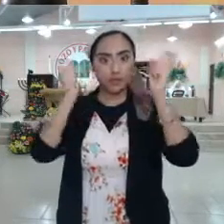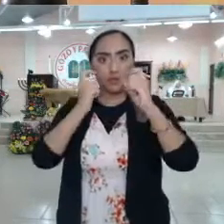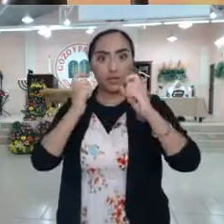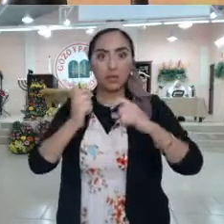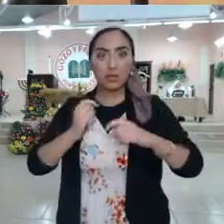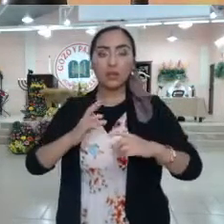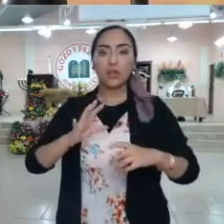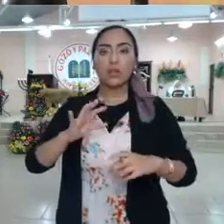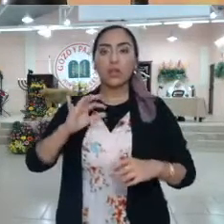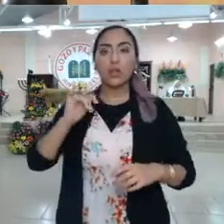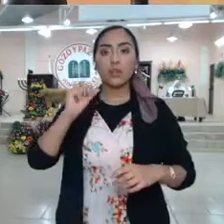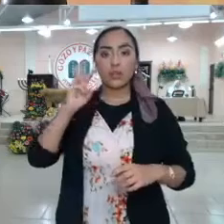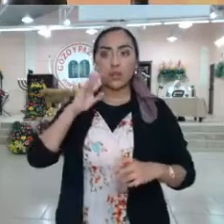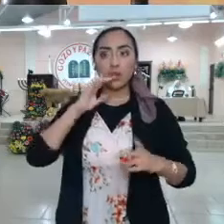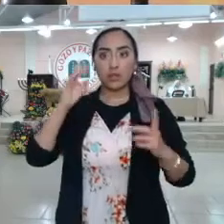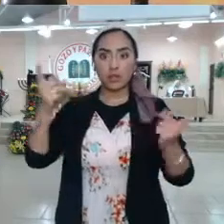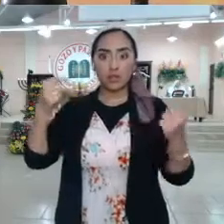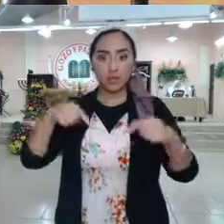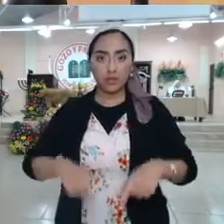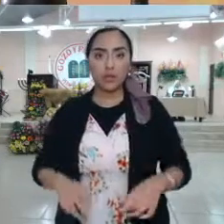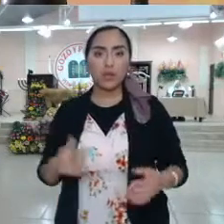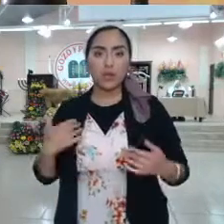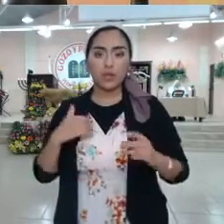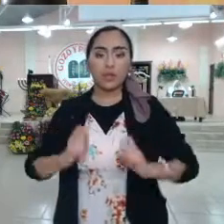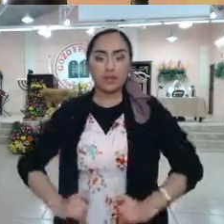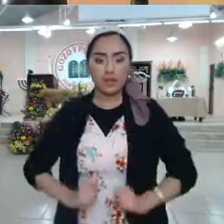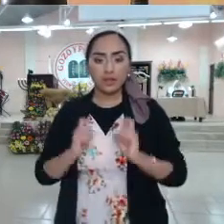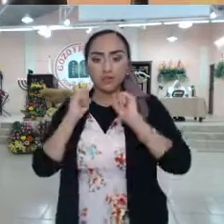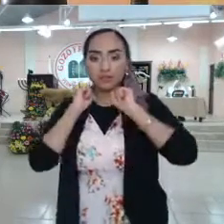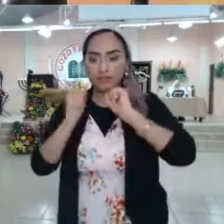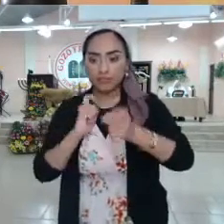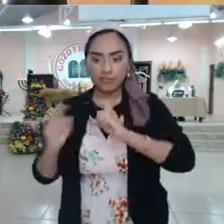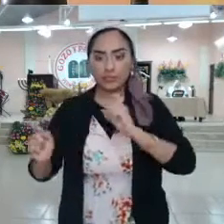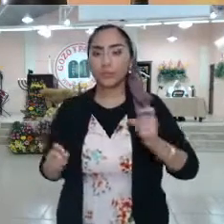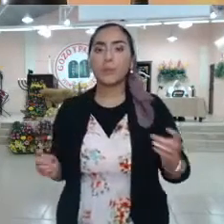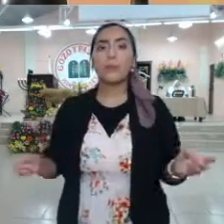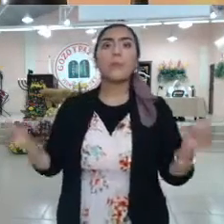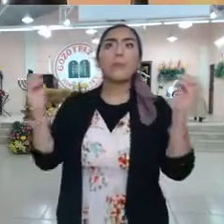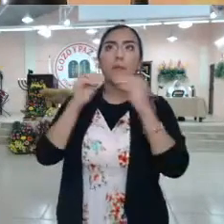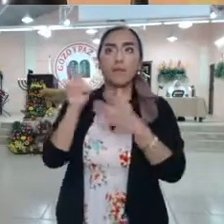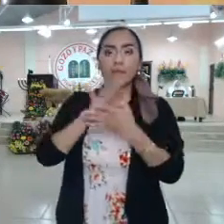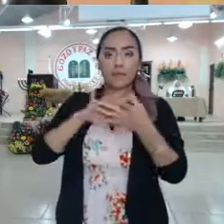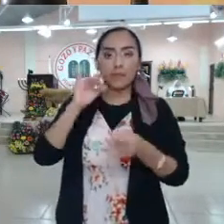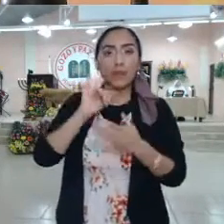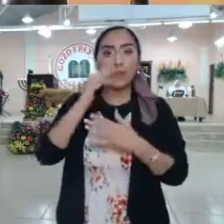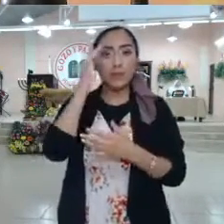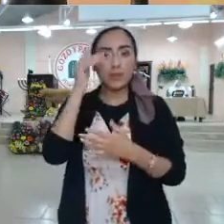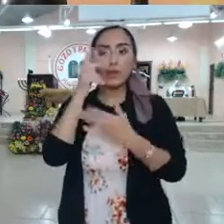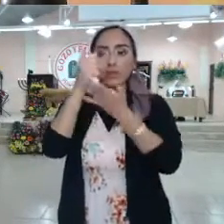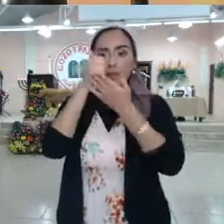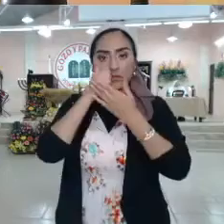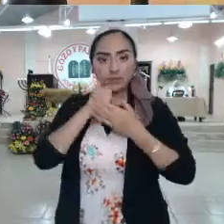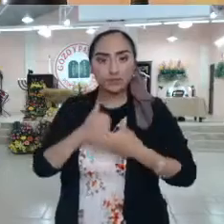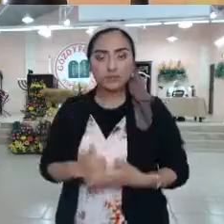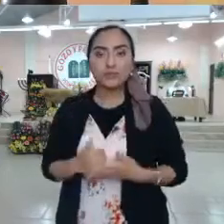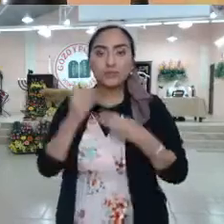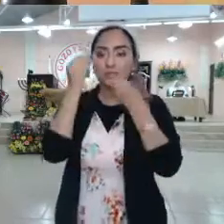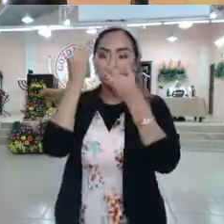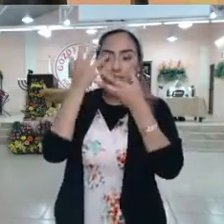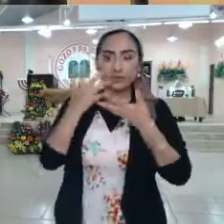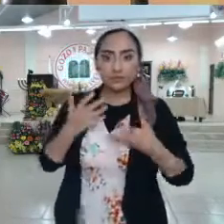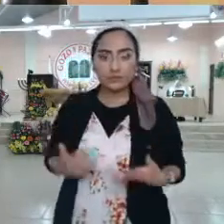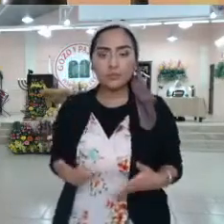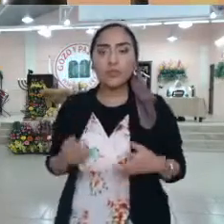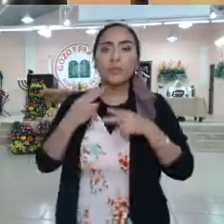coming. Him, Joshua, during the feast of Shavuot, He gives more of His holy Ruach HaKodesh. That's why He guides us by